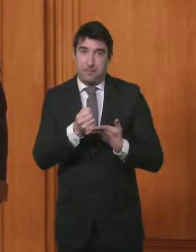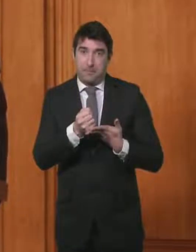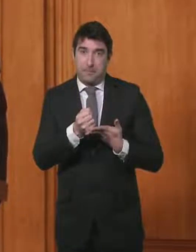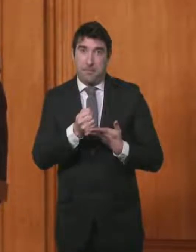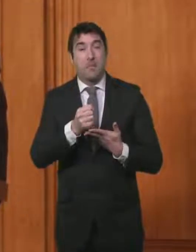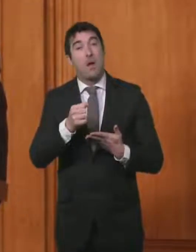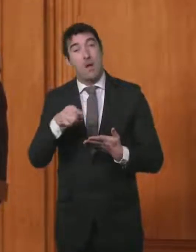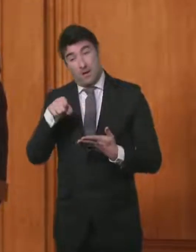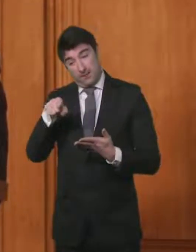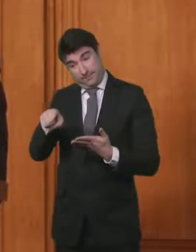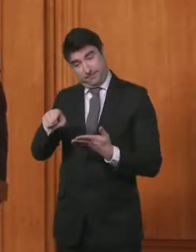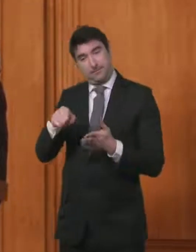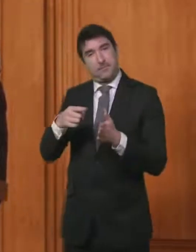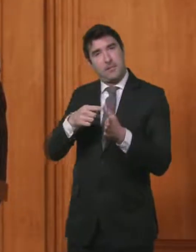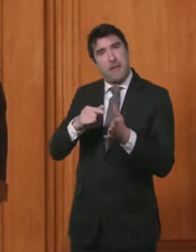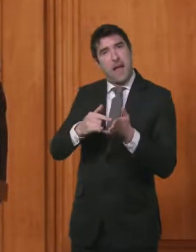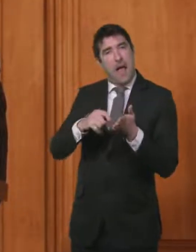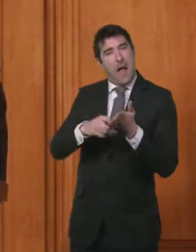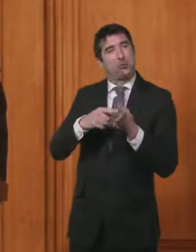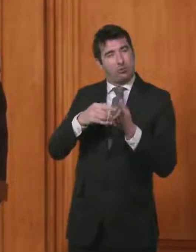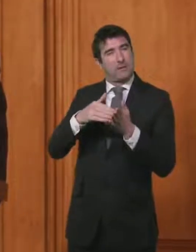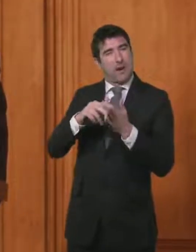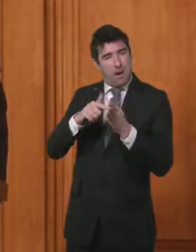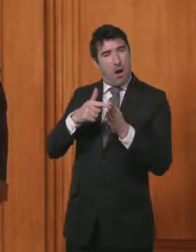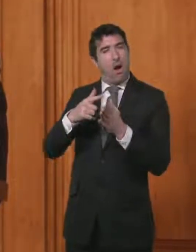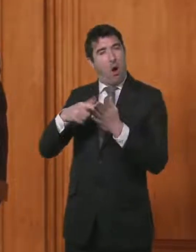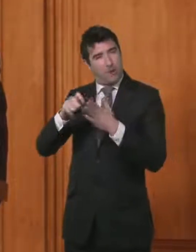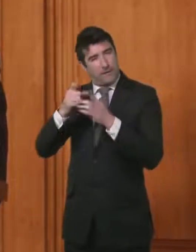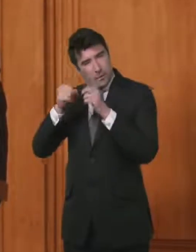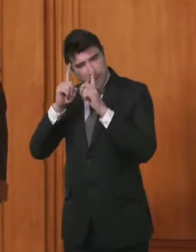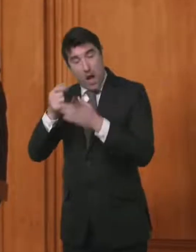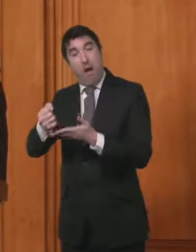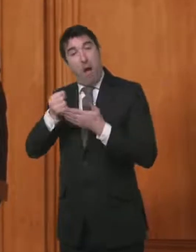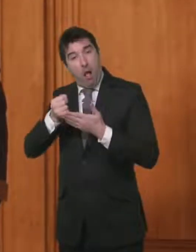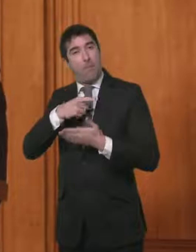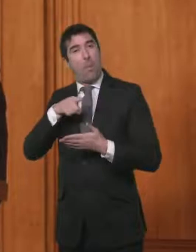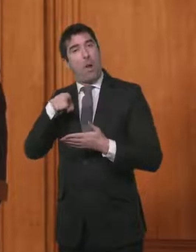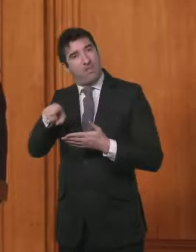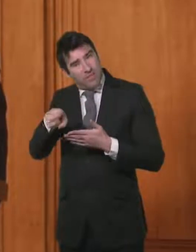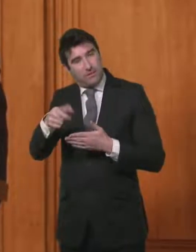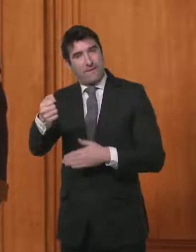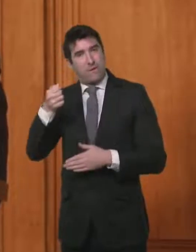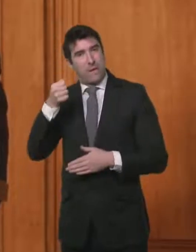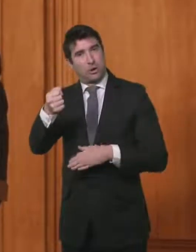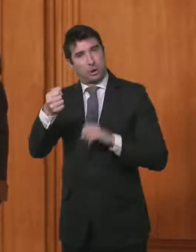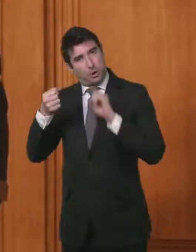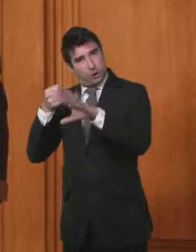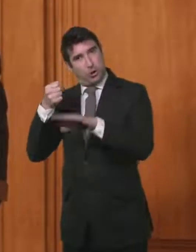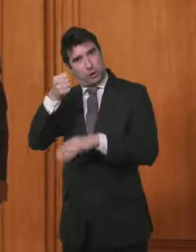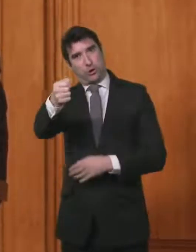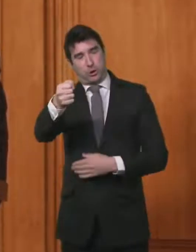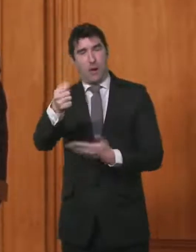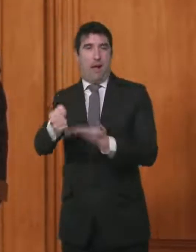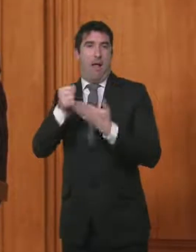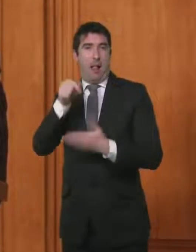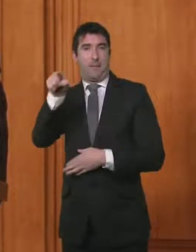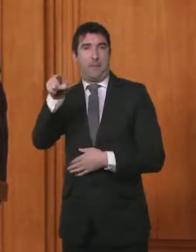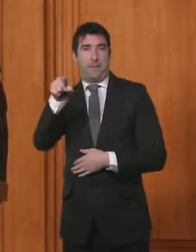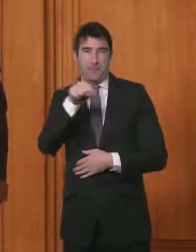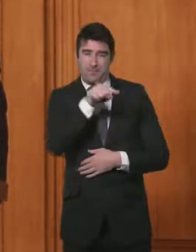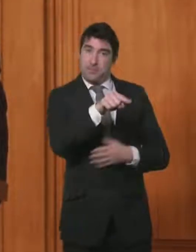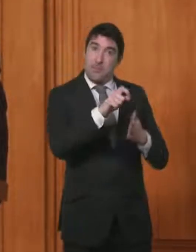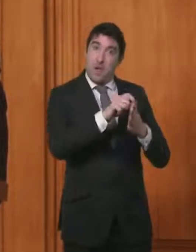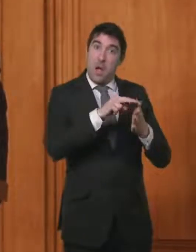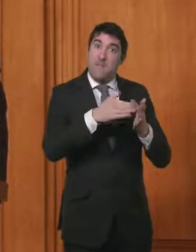being handleable at 2 to 8 degrees centigrade all the way through, none of this ultra low temperature, none